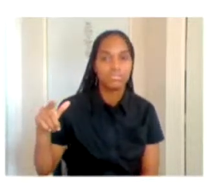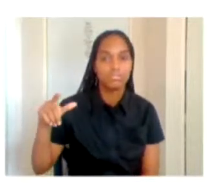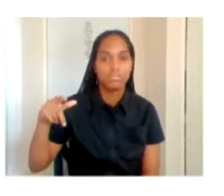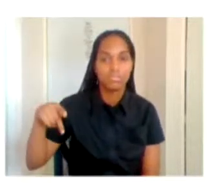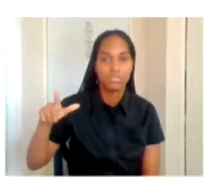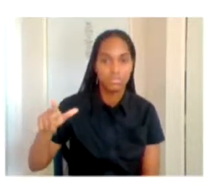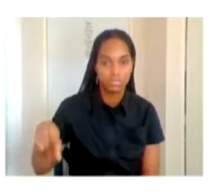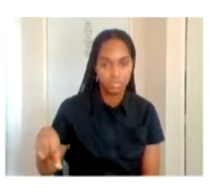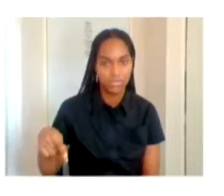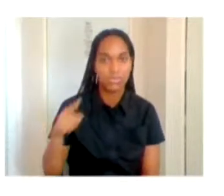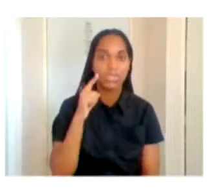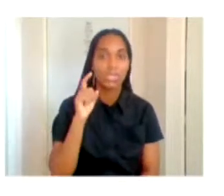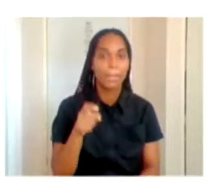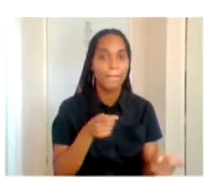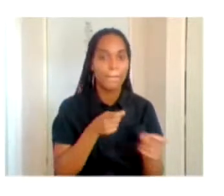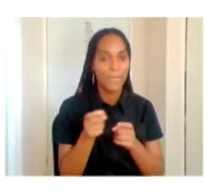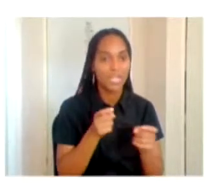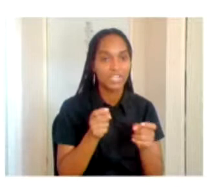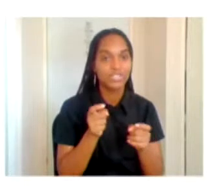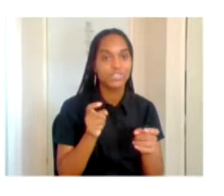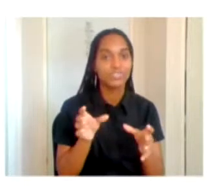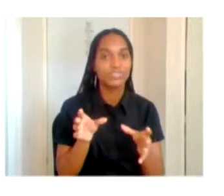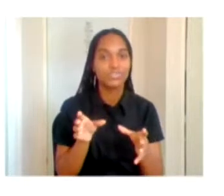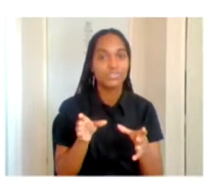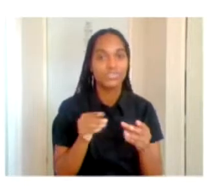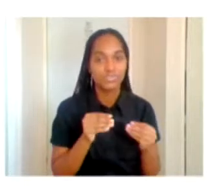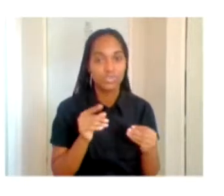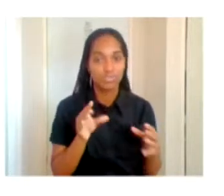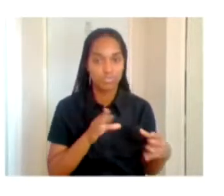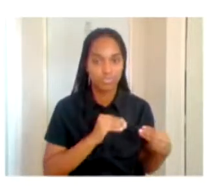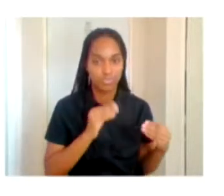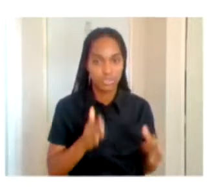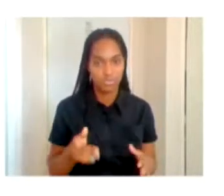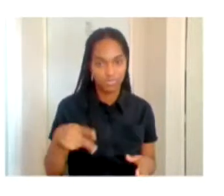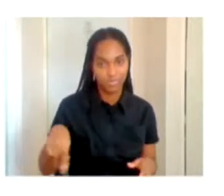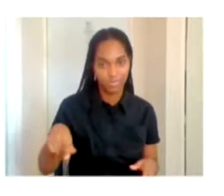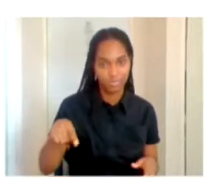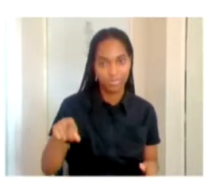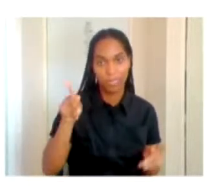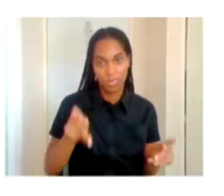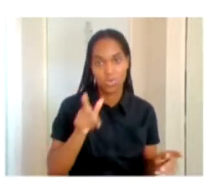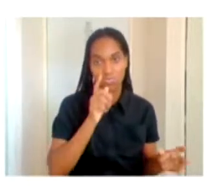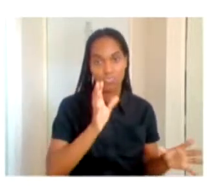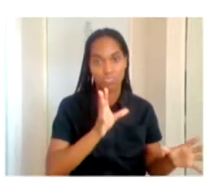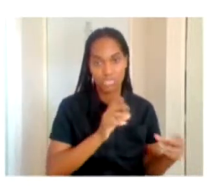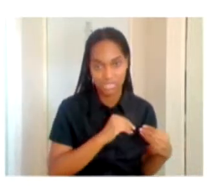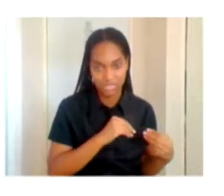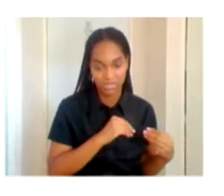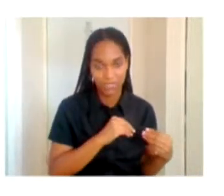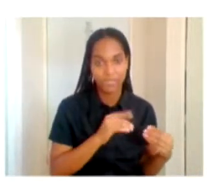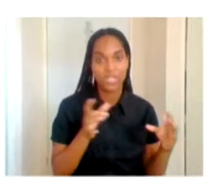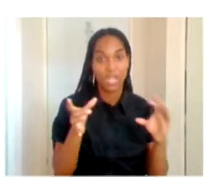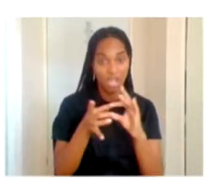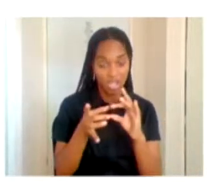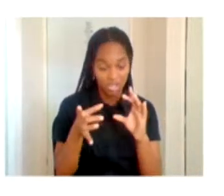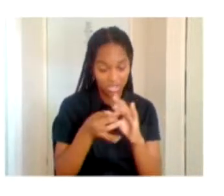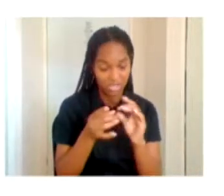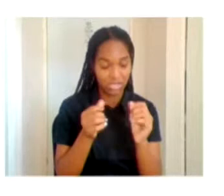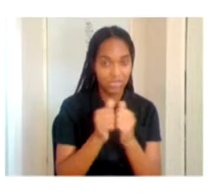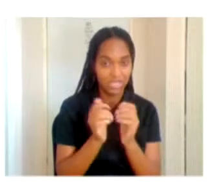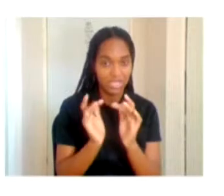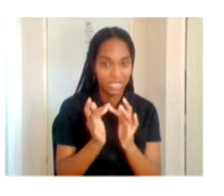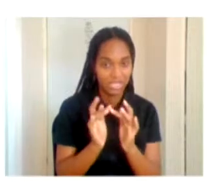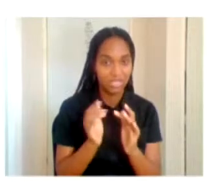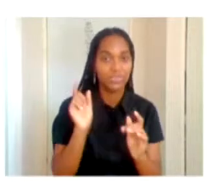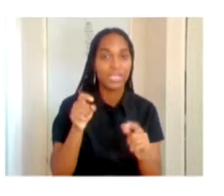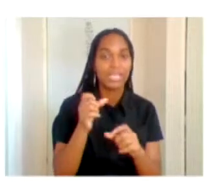reception. So if you have a return path, if the receiver is connected to the internet, you can actually get information about how well the files are